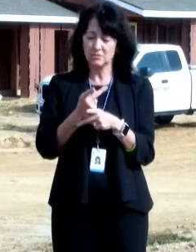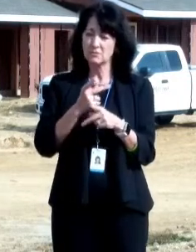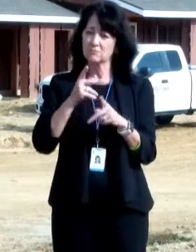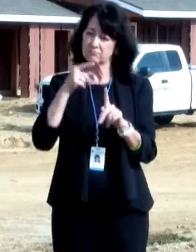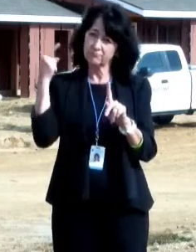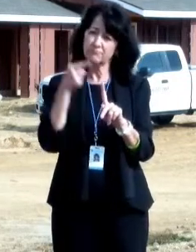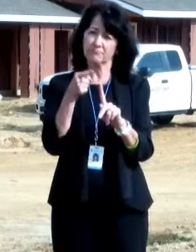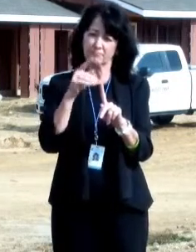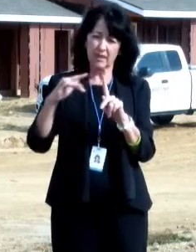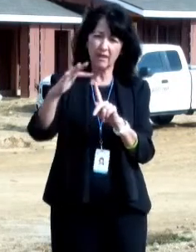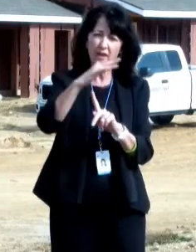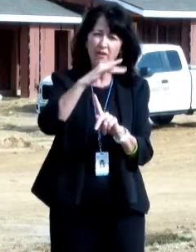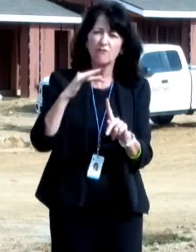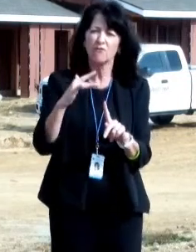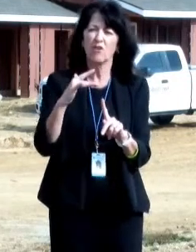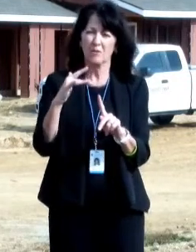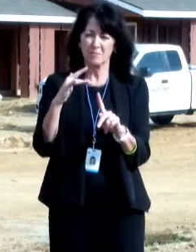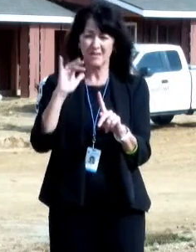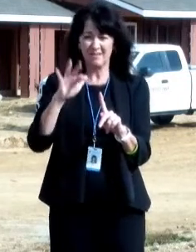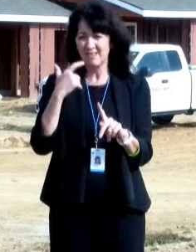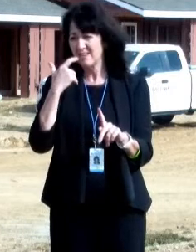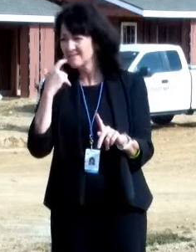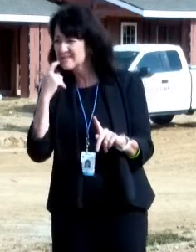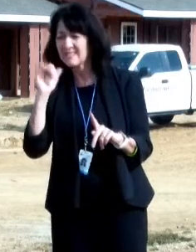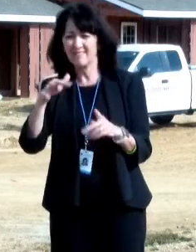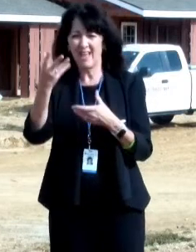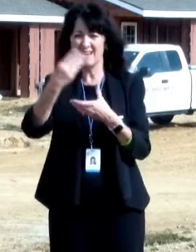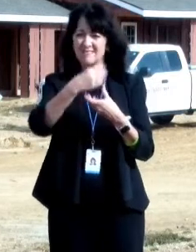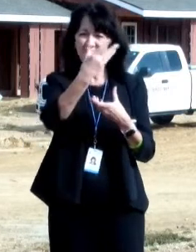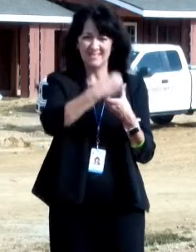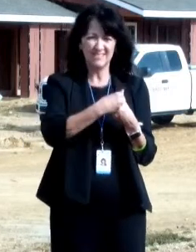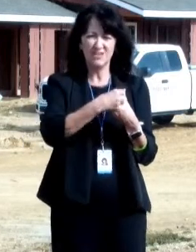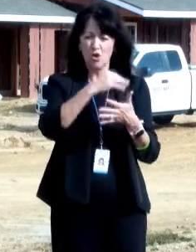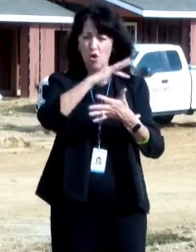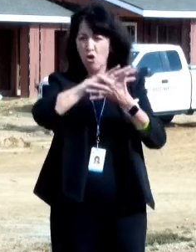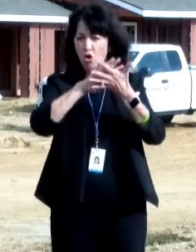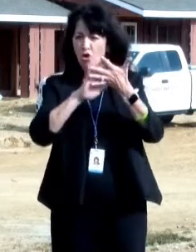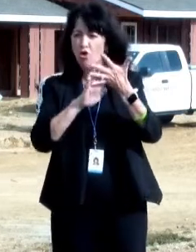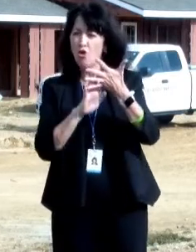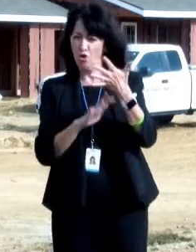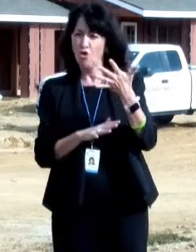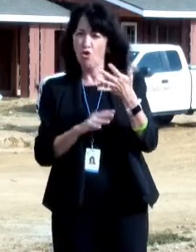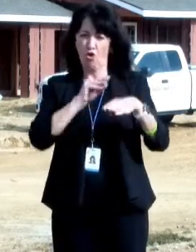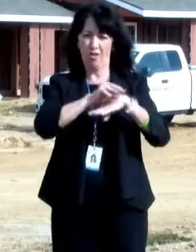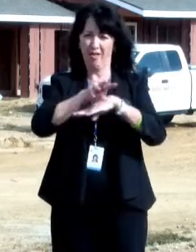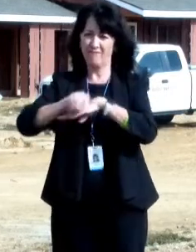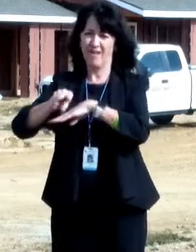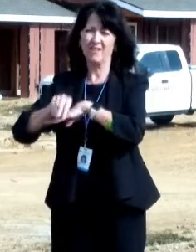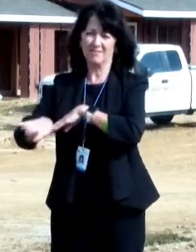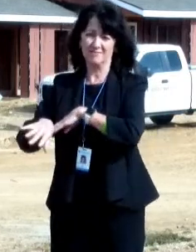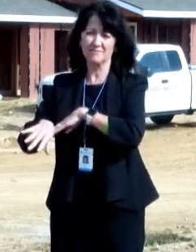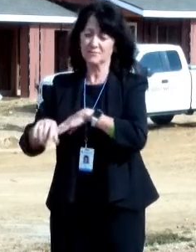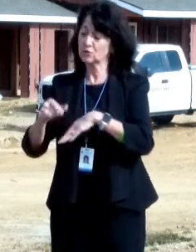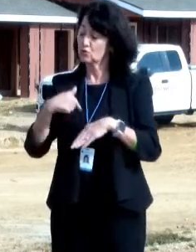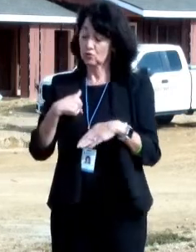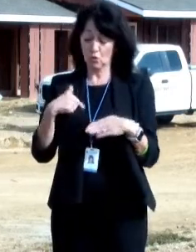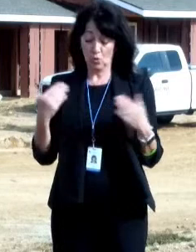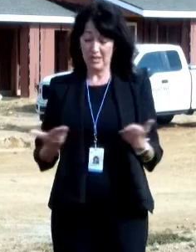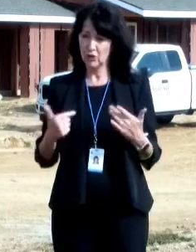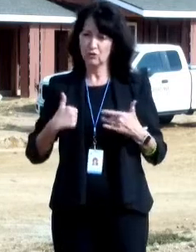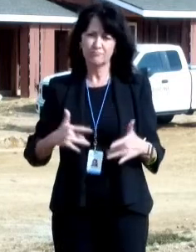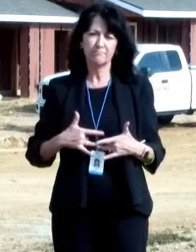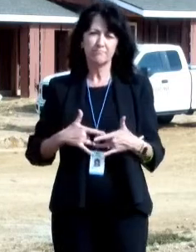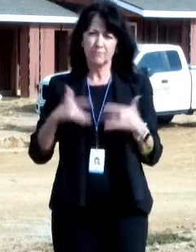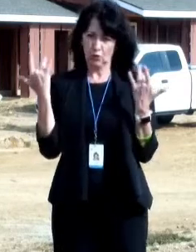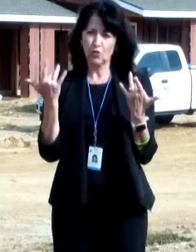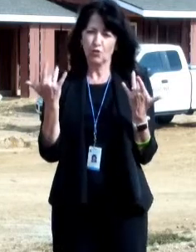prevention, programmatic, substance use disorder programs, you name it. So I am thrilled to be here to kind of be